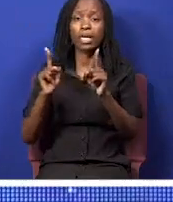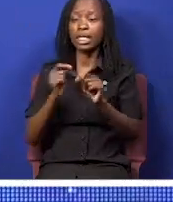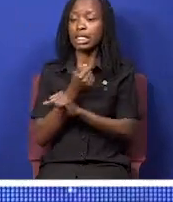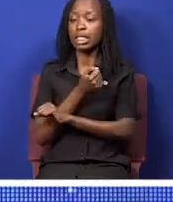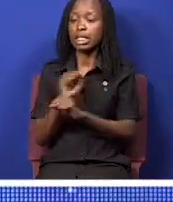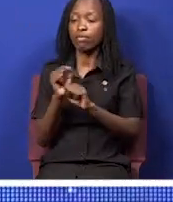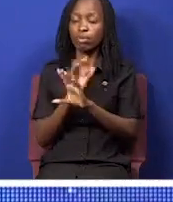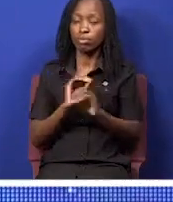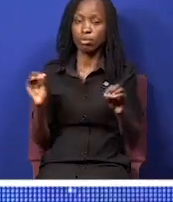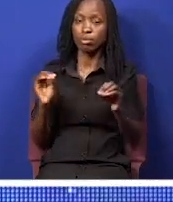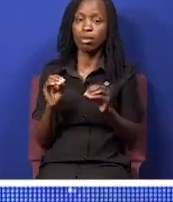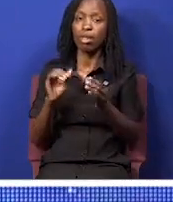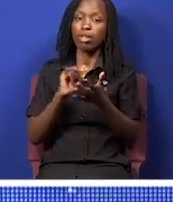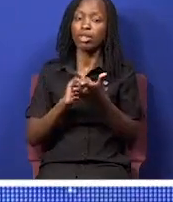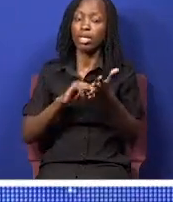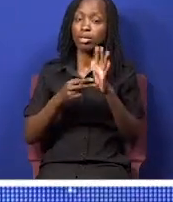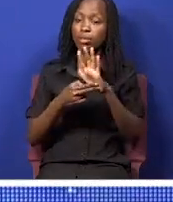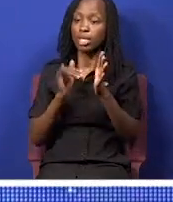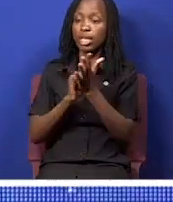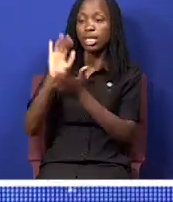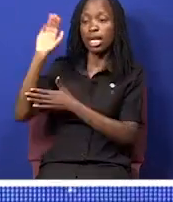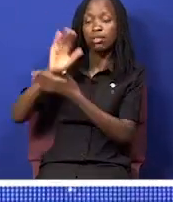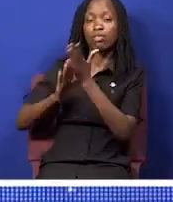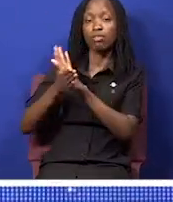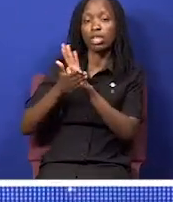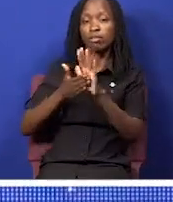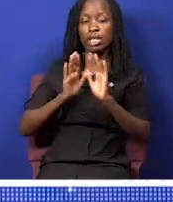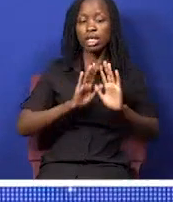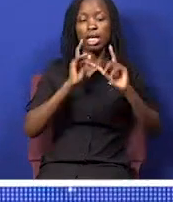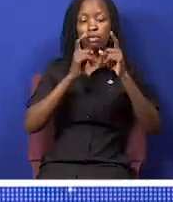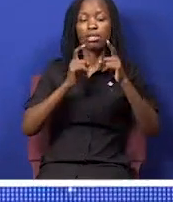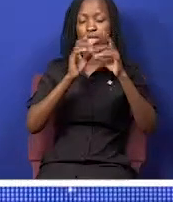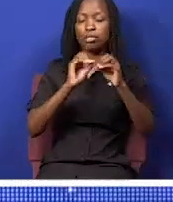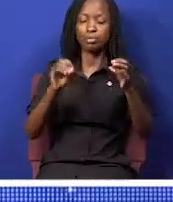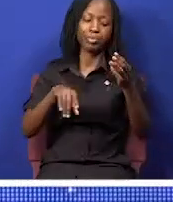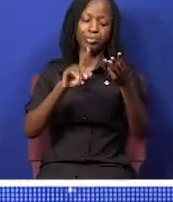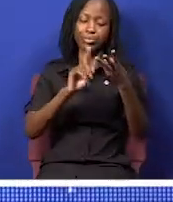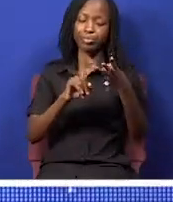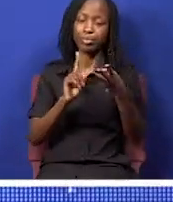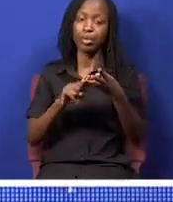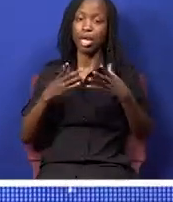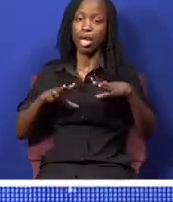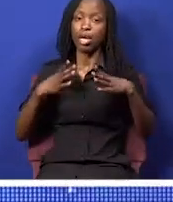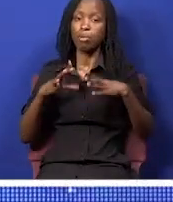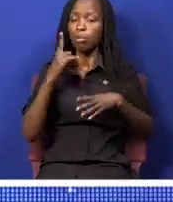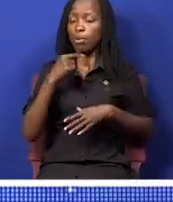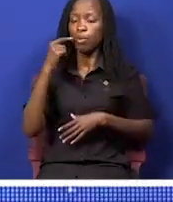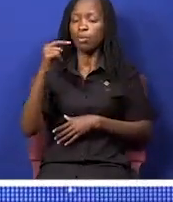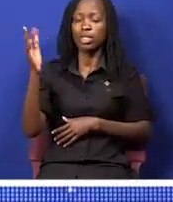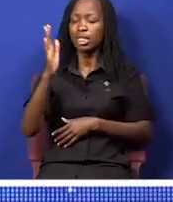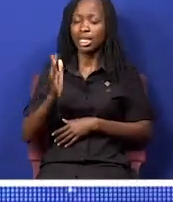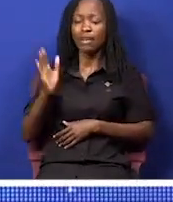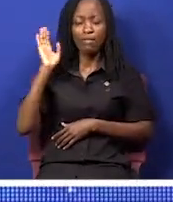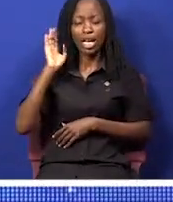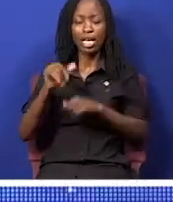their lives to Jesus Christ. That means they have not repented and turned away from their sin. The third one is people who have